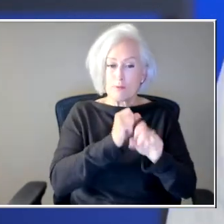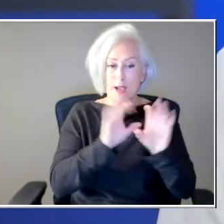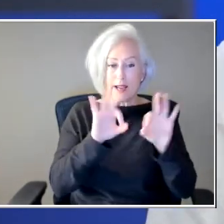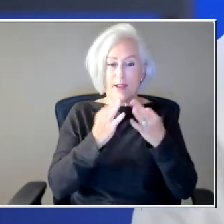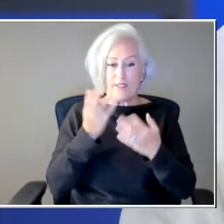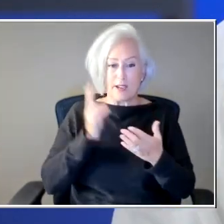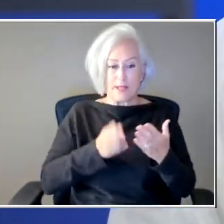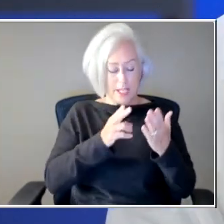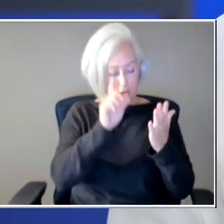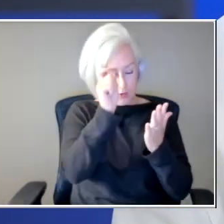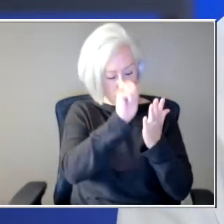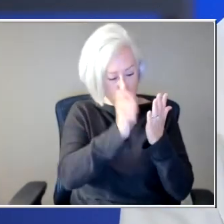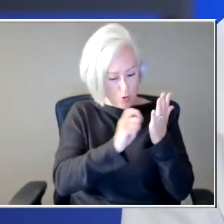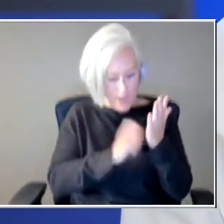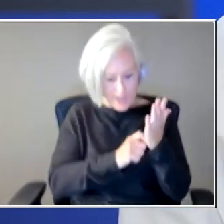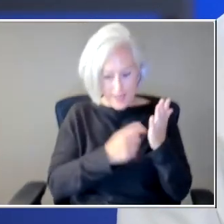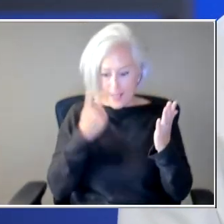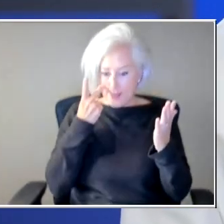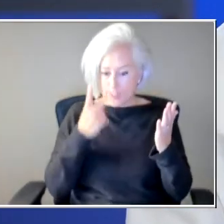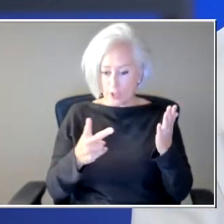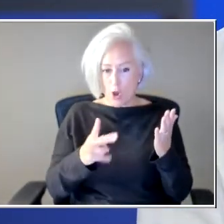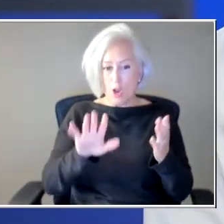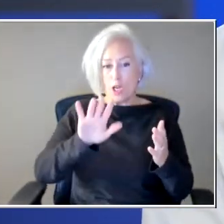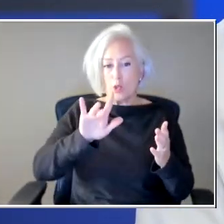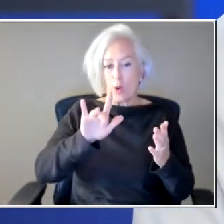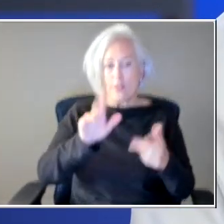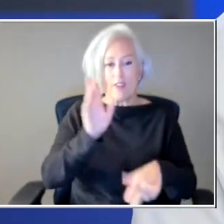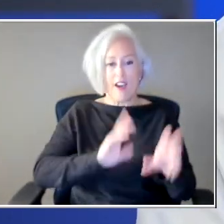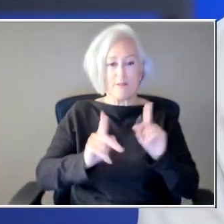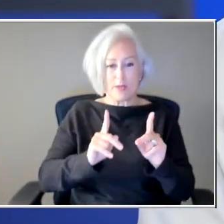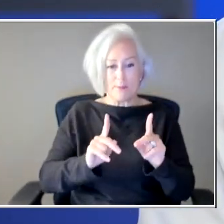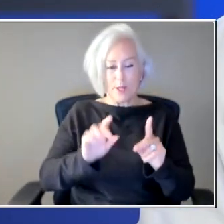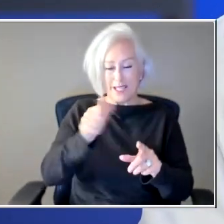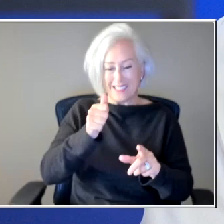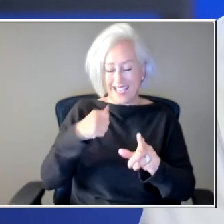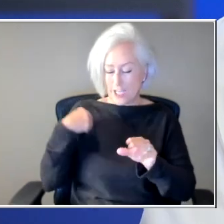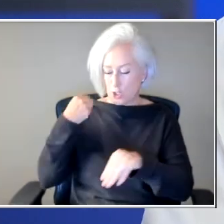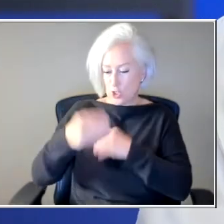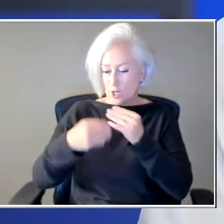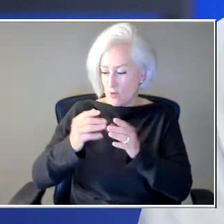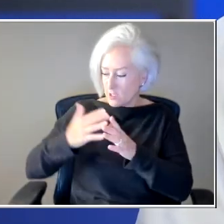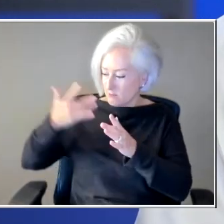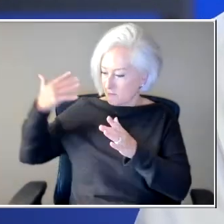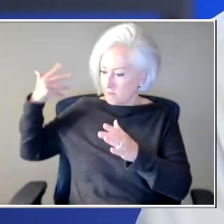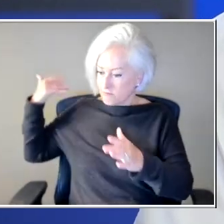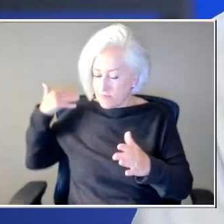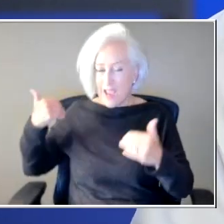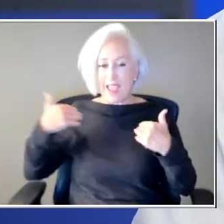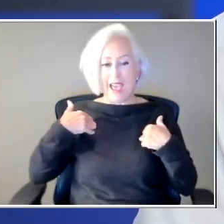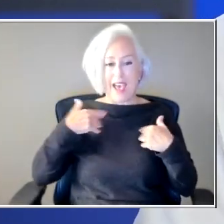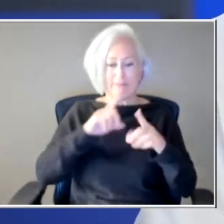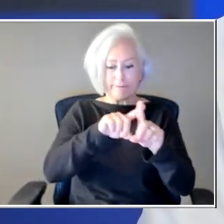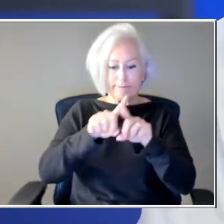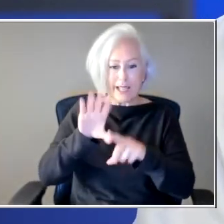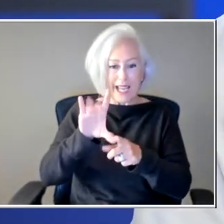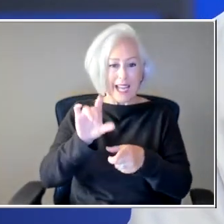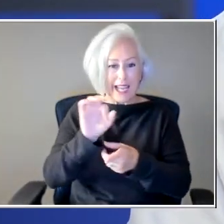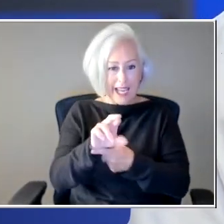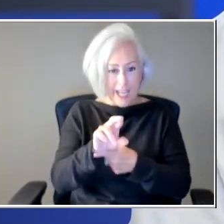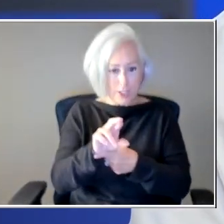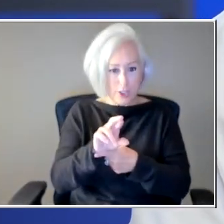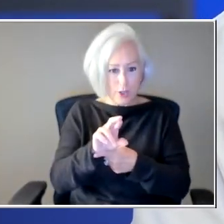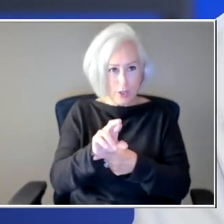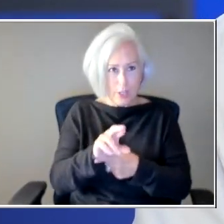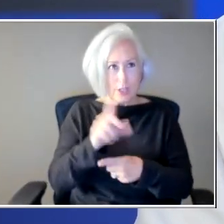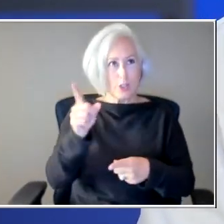family members going back 10 generations or 5 generations who had all these cancers. So he told the world that, guys, something is going